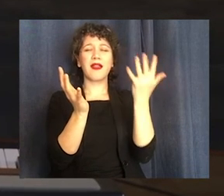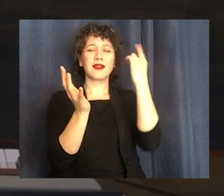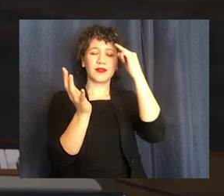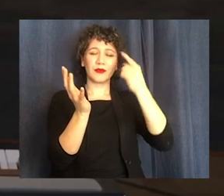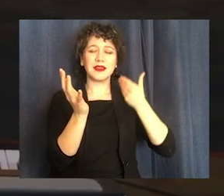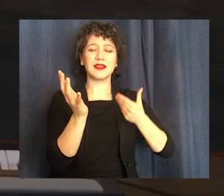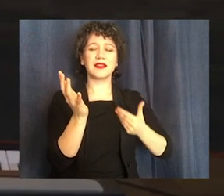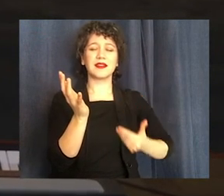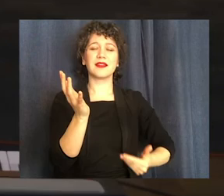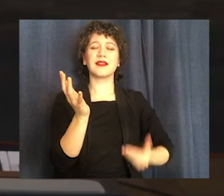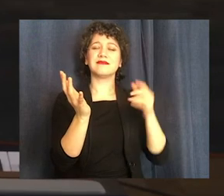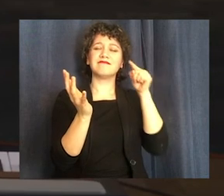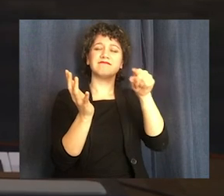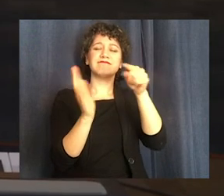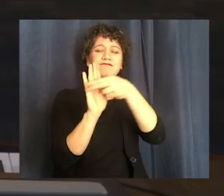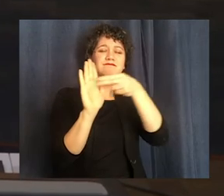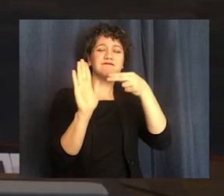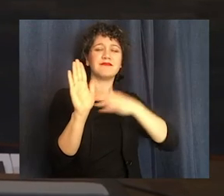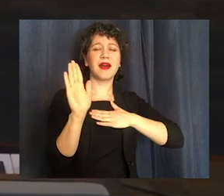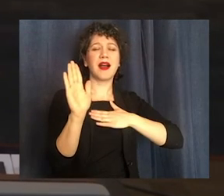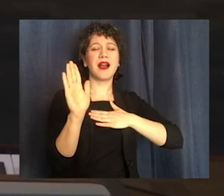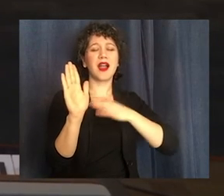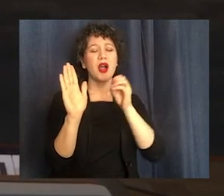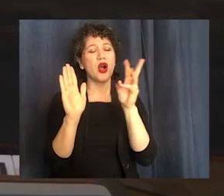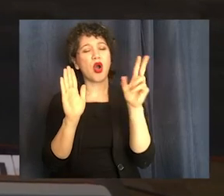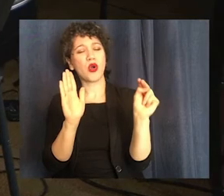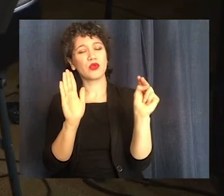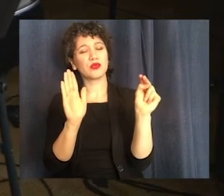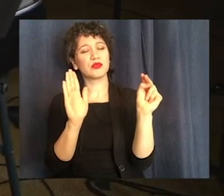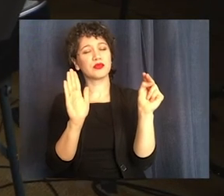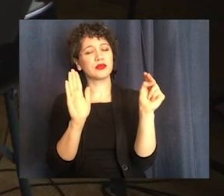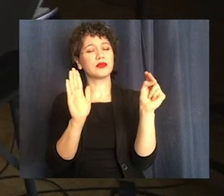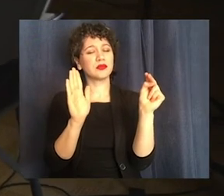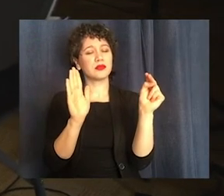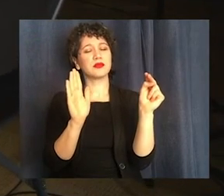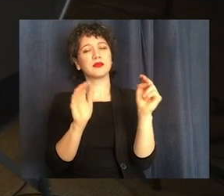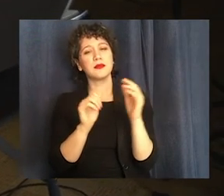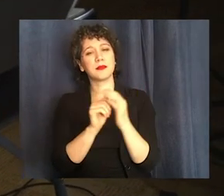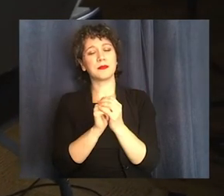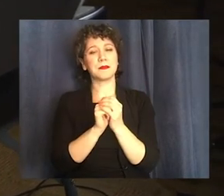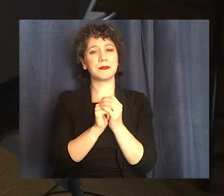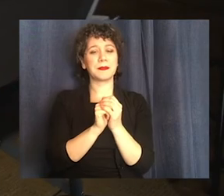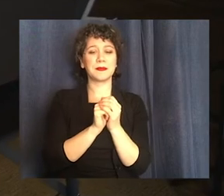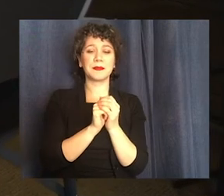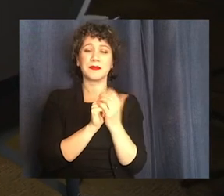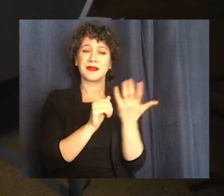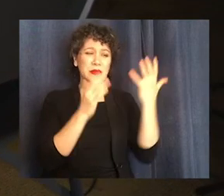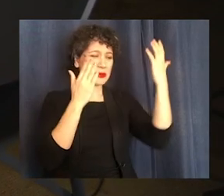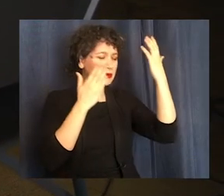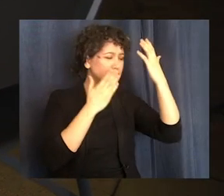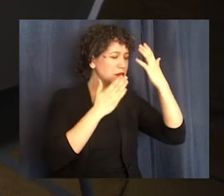Through the dark, through the door, through where no one's been before, but